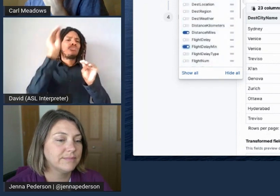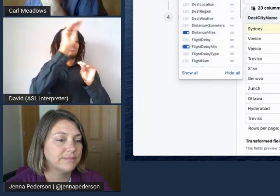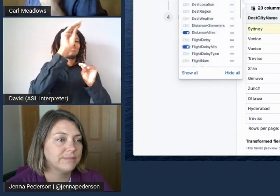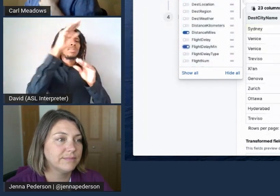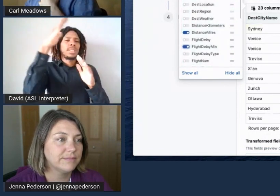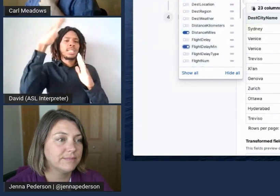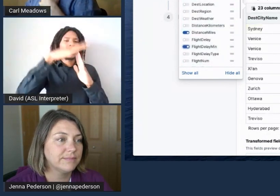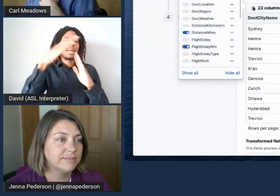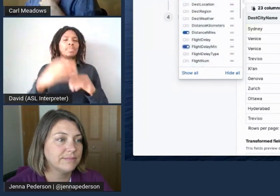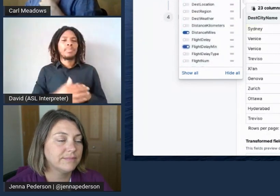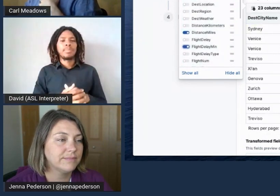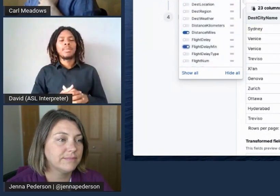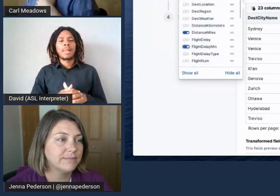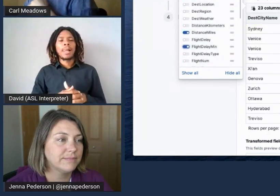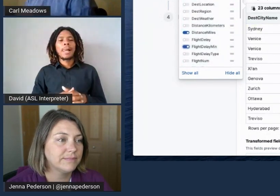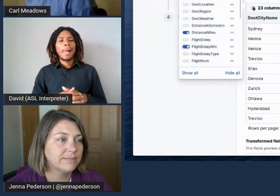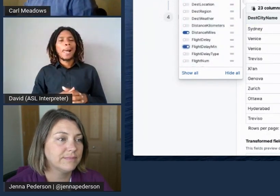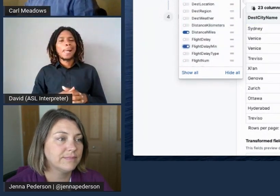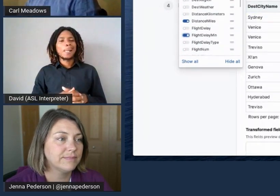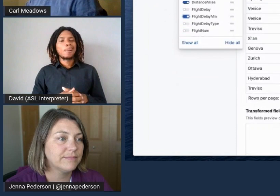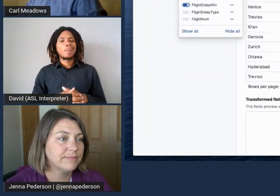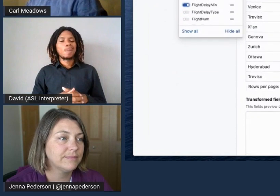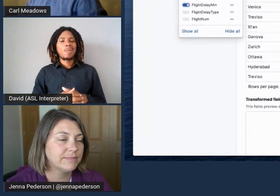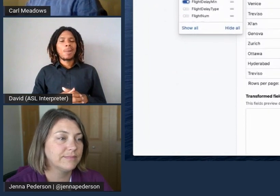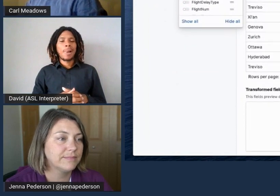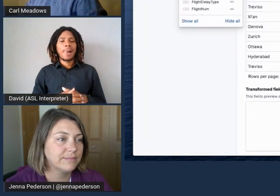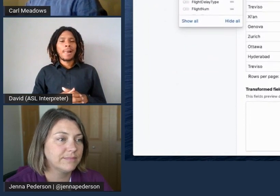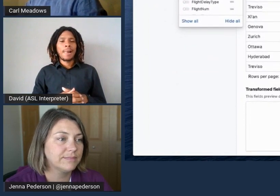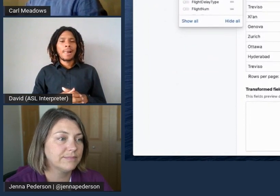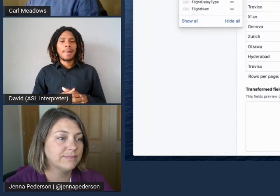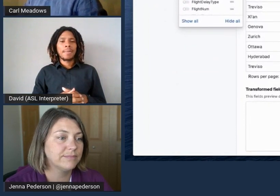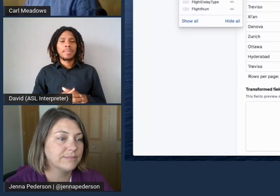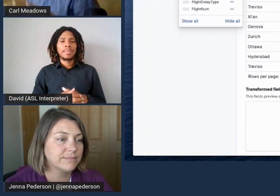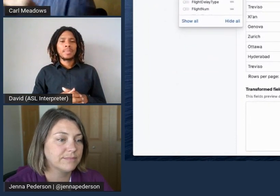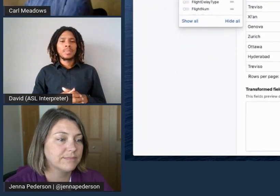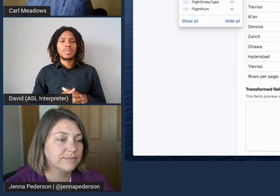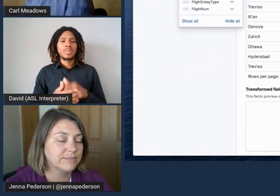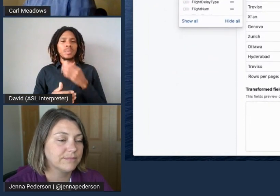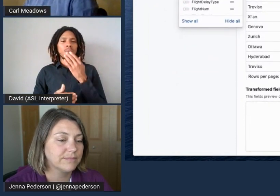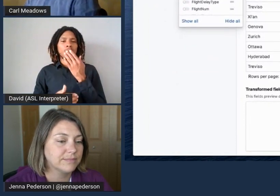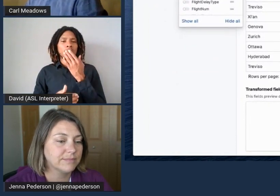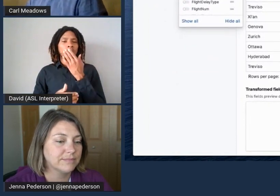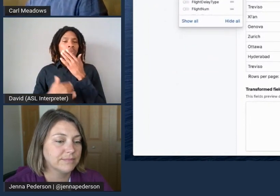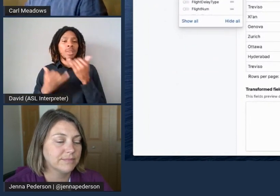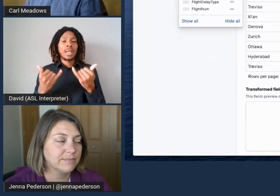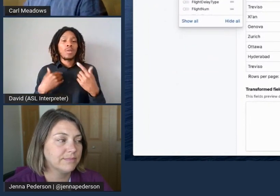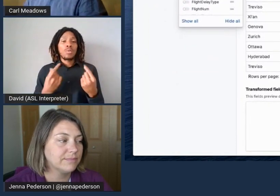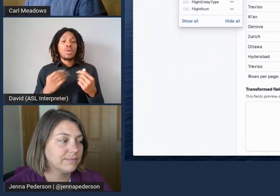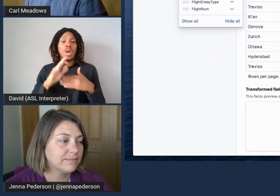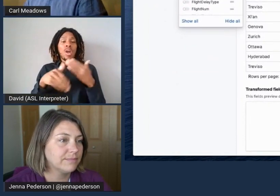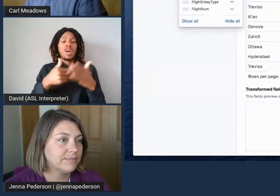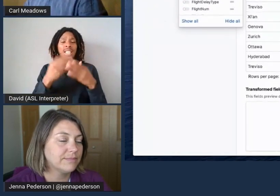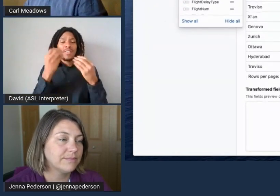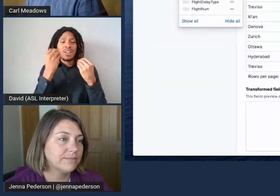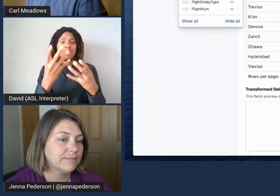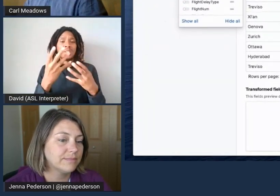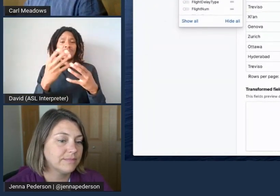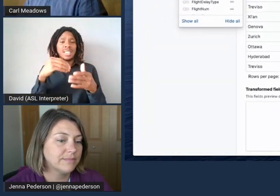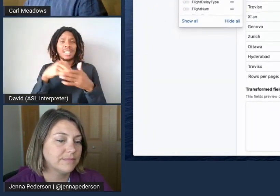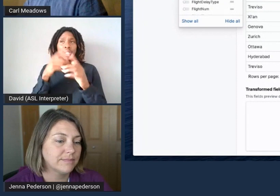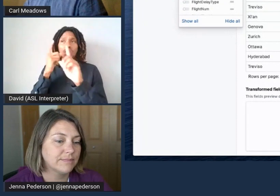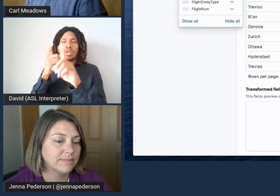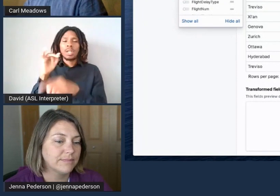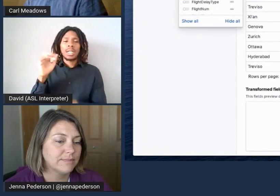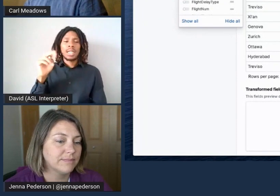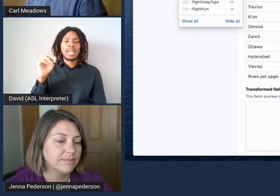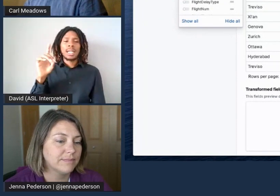Okay. And then we can see what I want to do with this data in the target index is